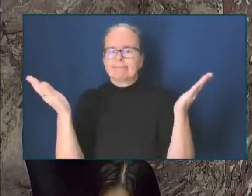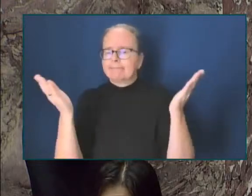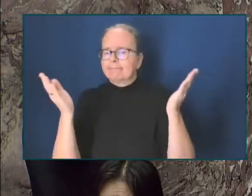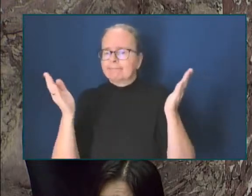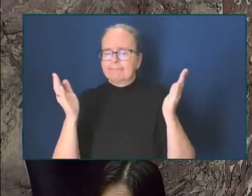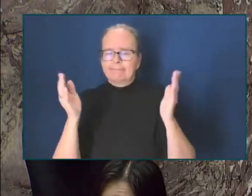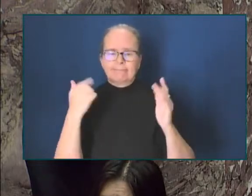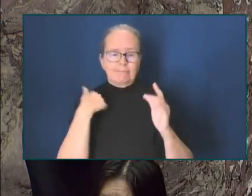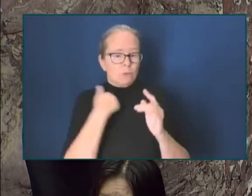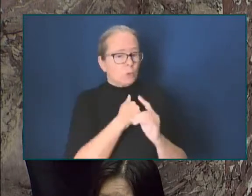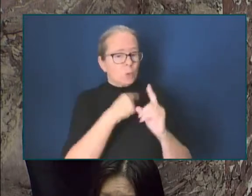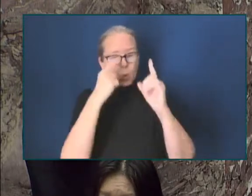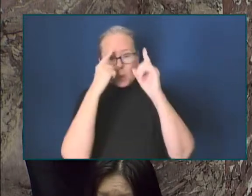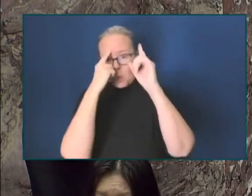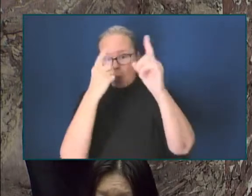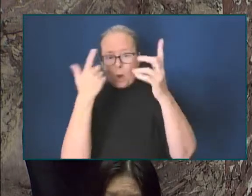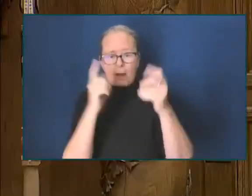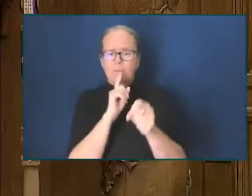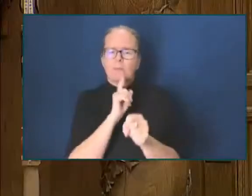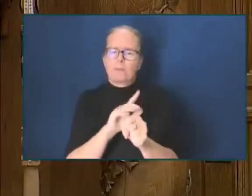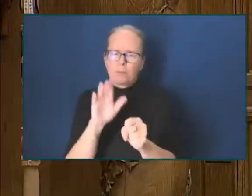areas.